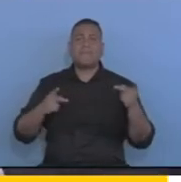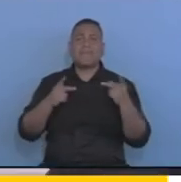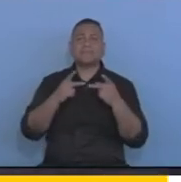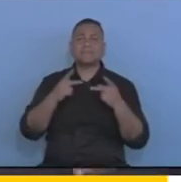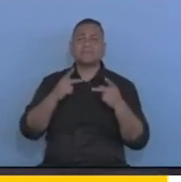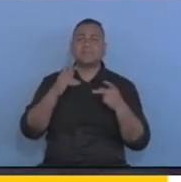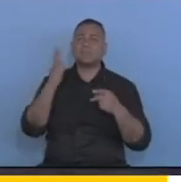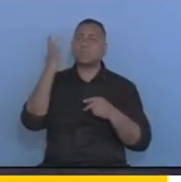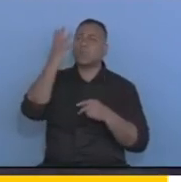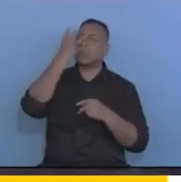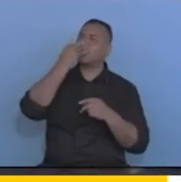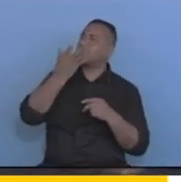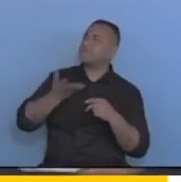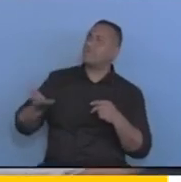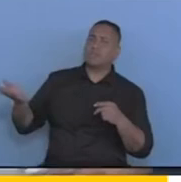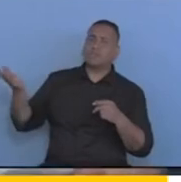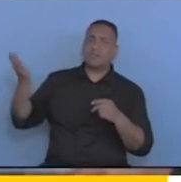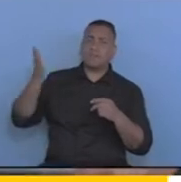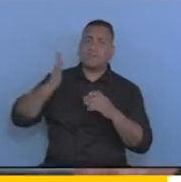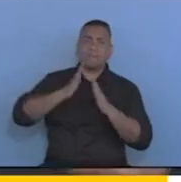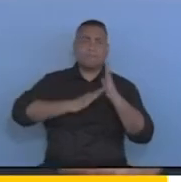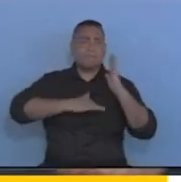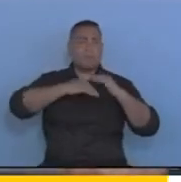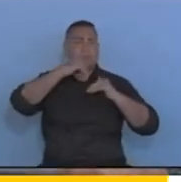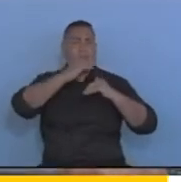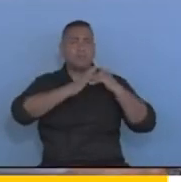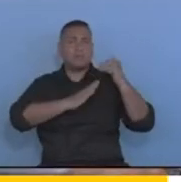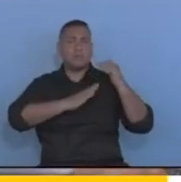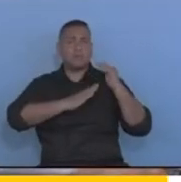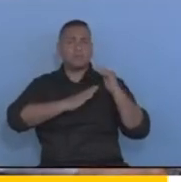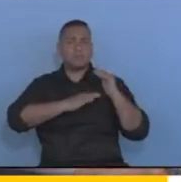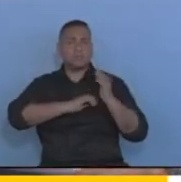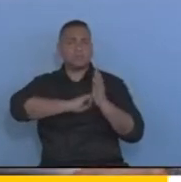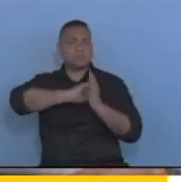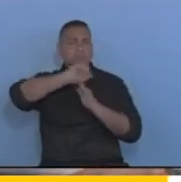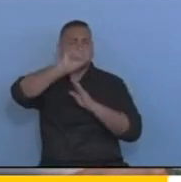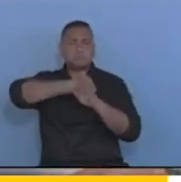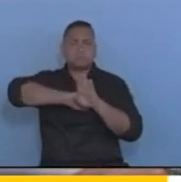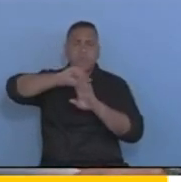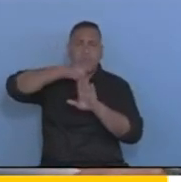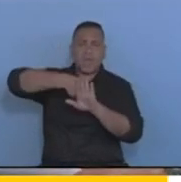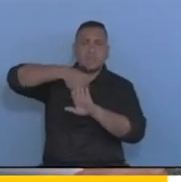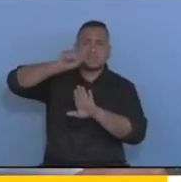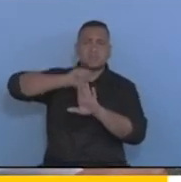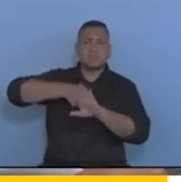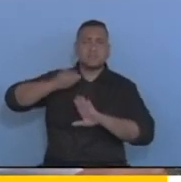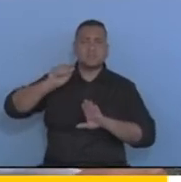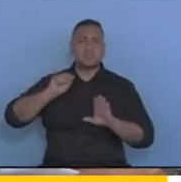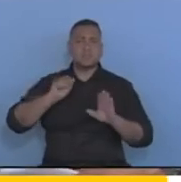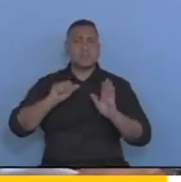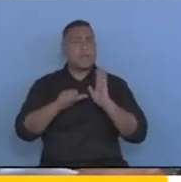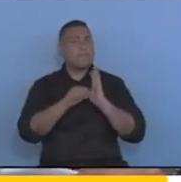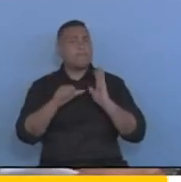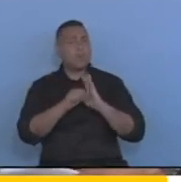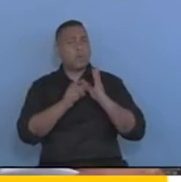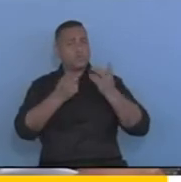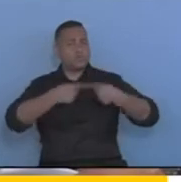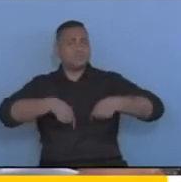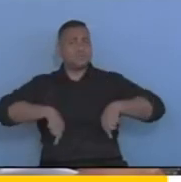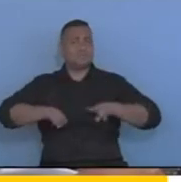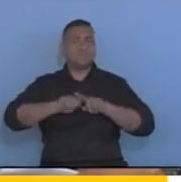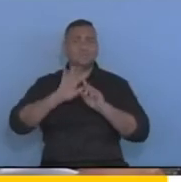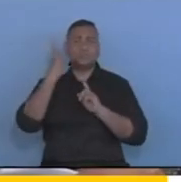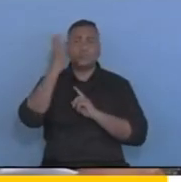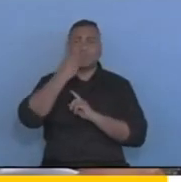I can build, I can plaster, I can do everything else. But the main thing that makes my place look beautiful is